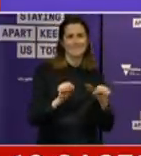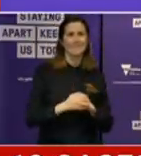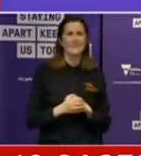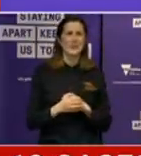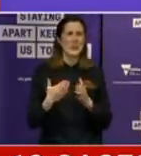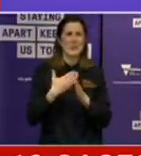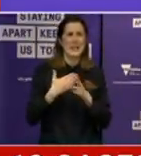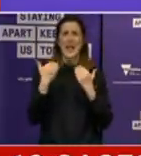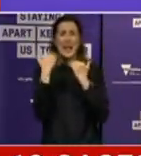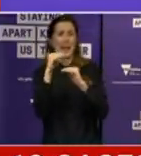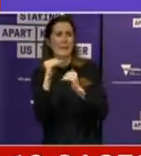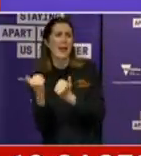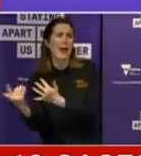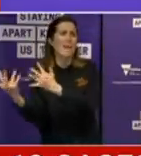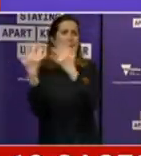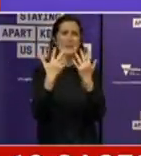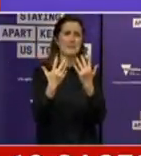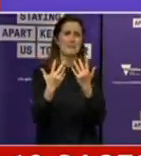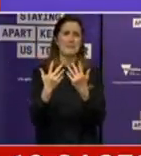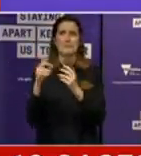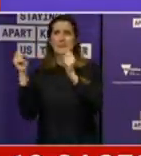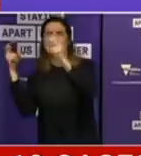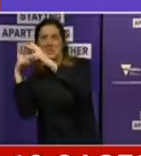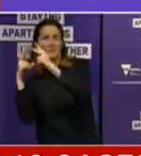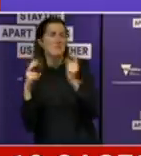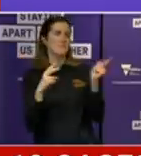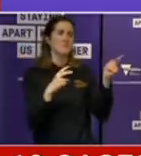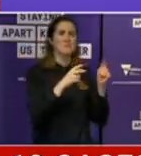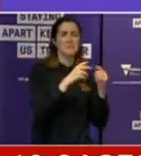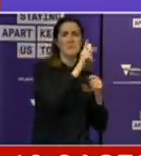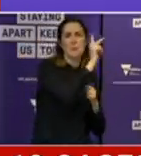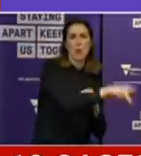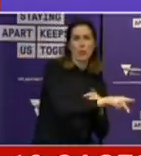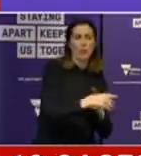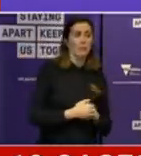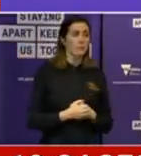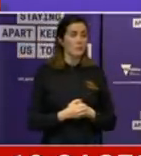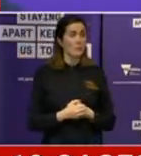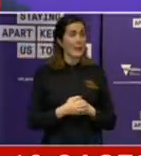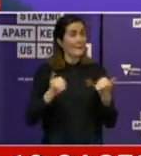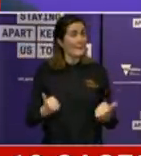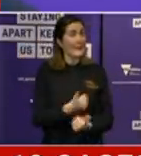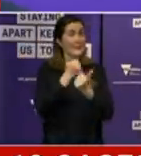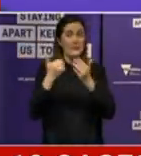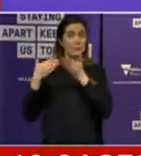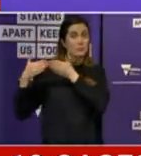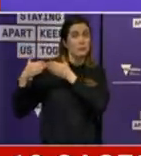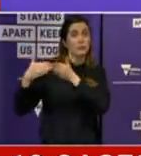city. And cities are different beyond that as well too. For instance, there's been many more cruise ships going to New South Wales, going to Sydney,